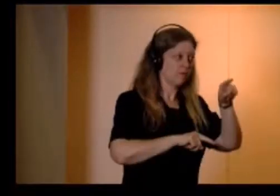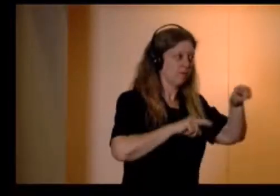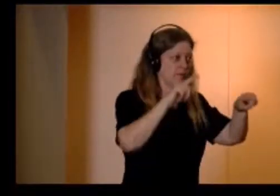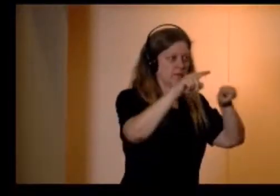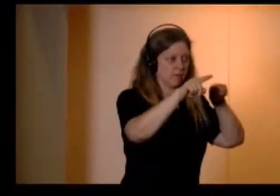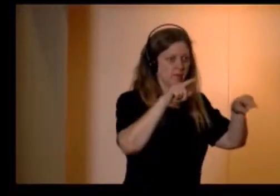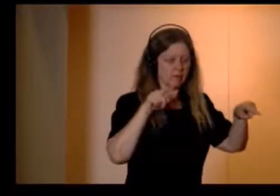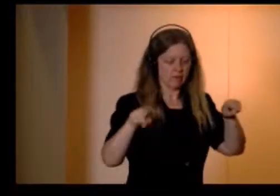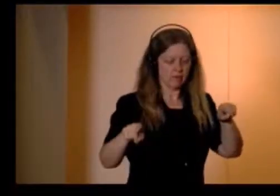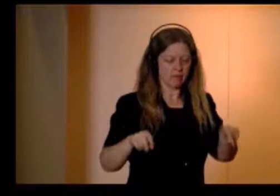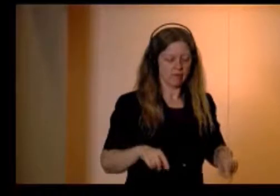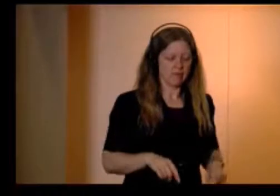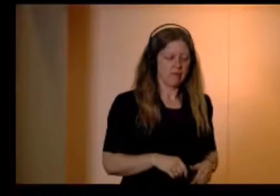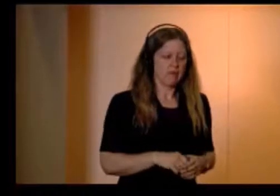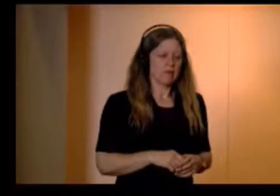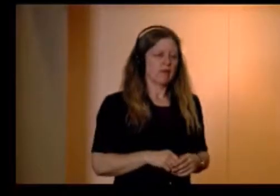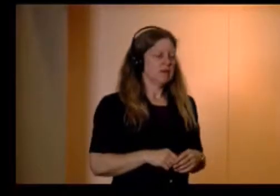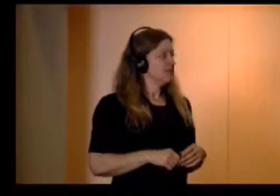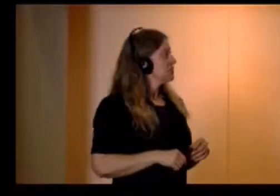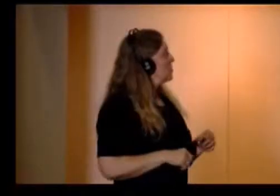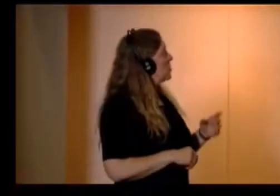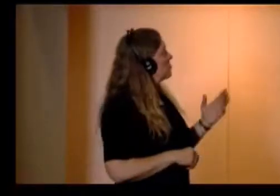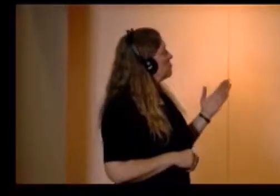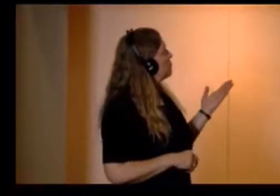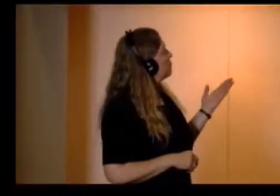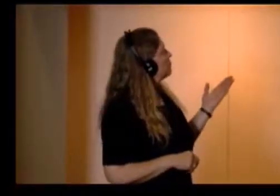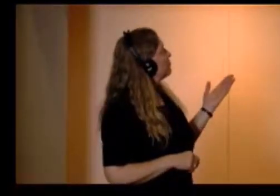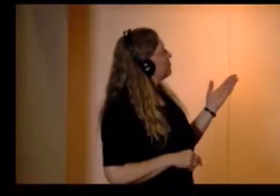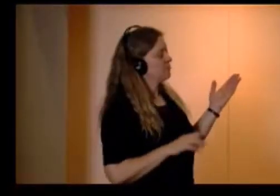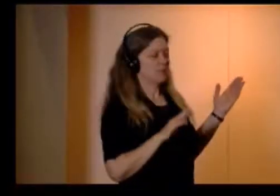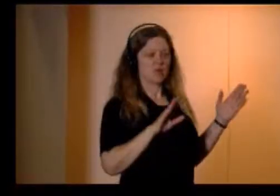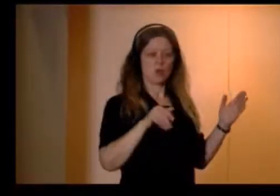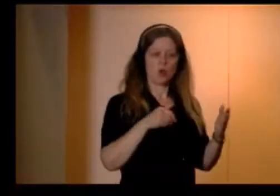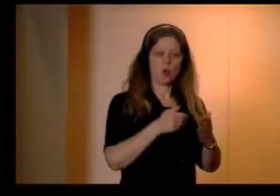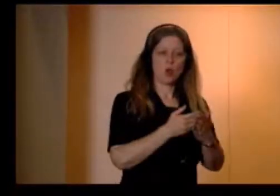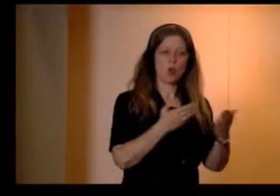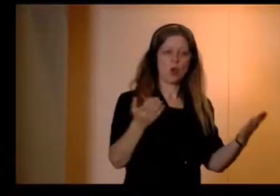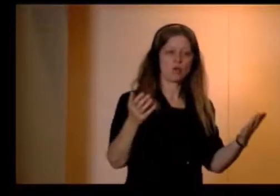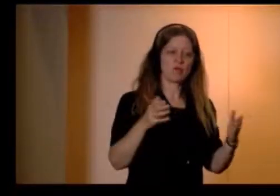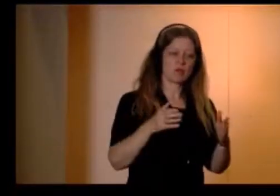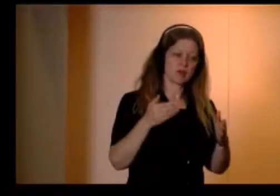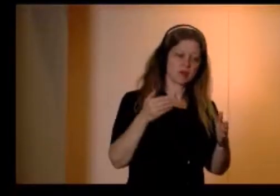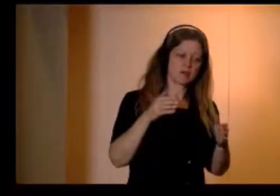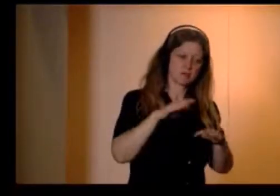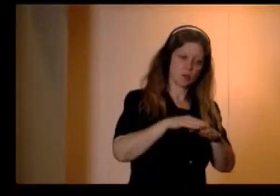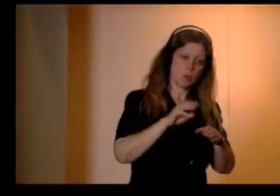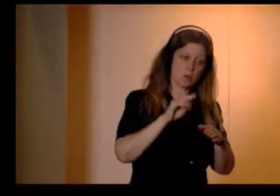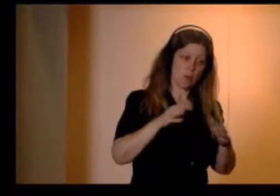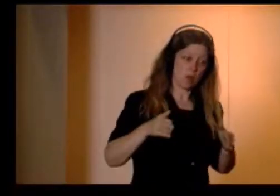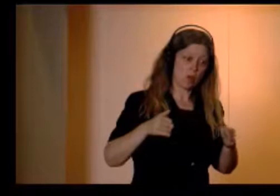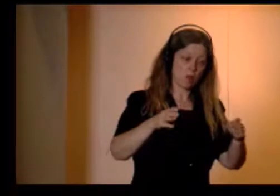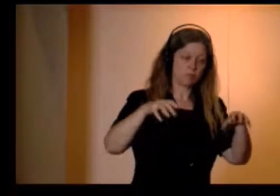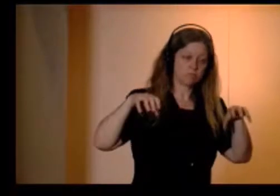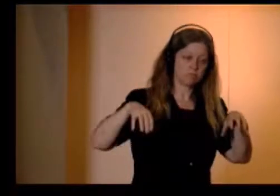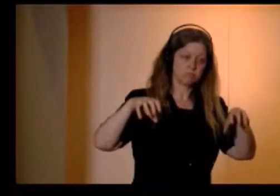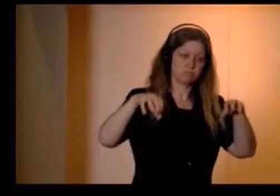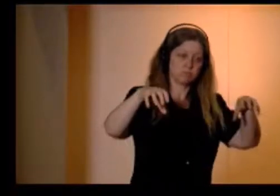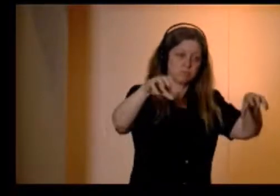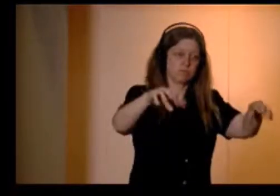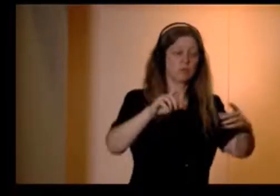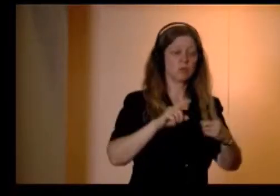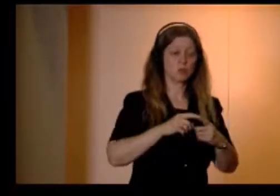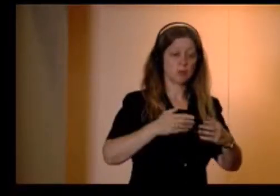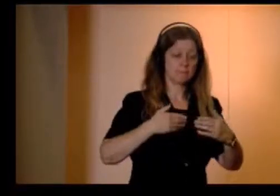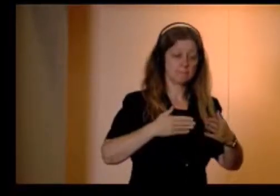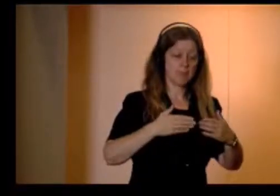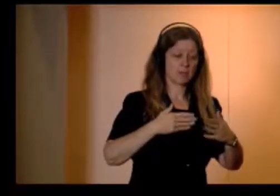so this varies from all these things that you see on the mall today while you're walking around to the Smithsonian Tropical Research Institute in